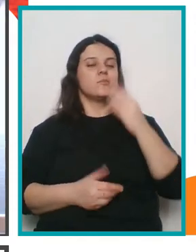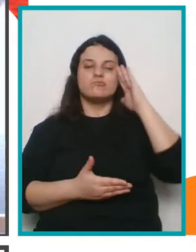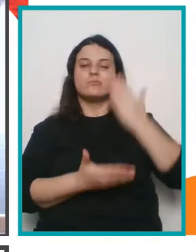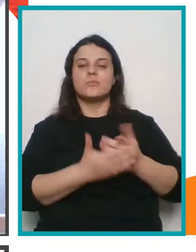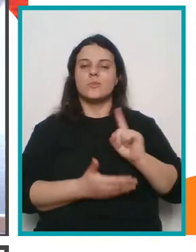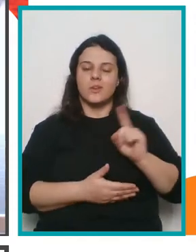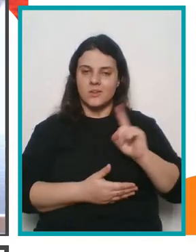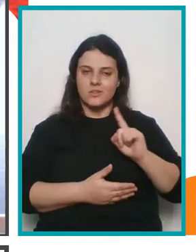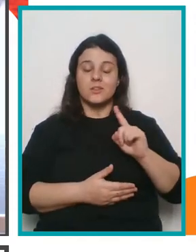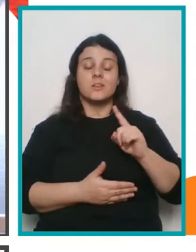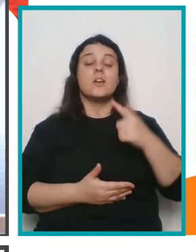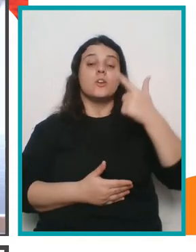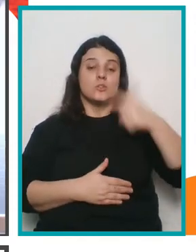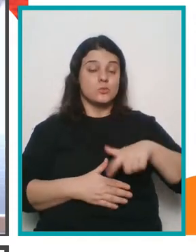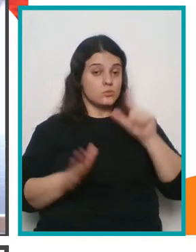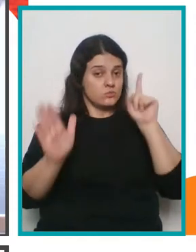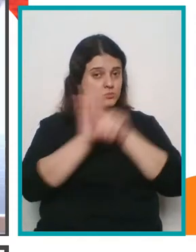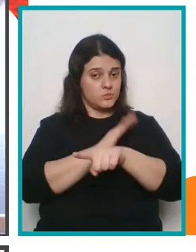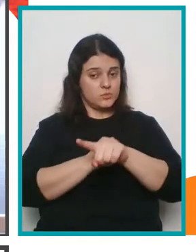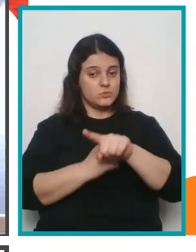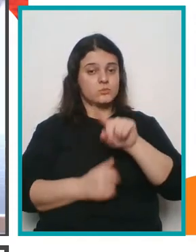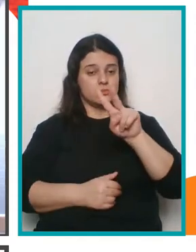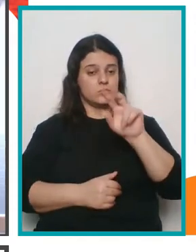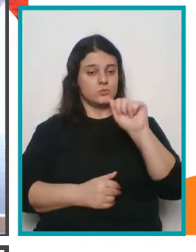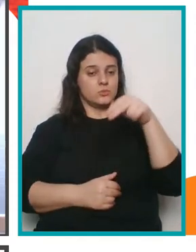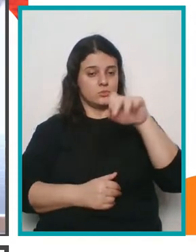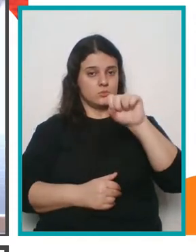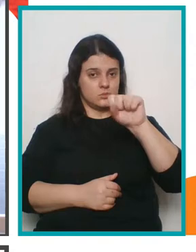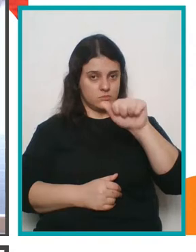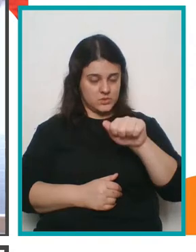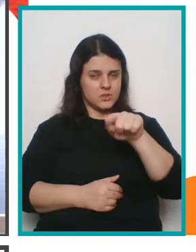a ciência climática quanto a pandemia são questionadas?